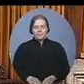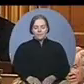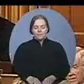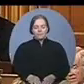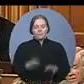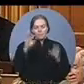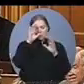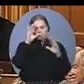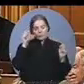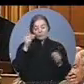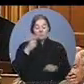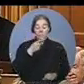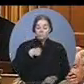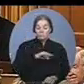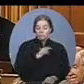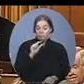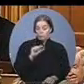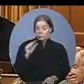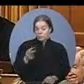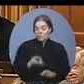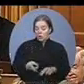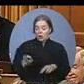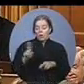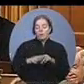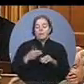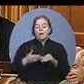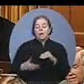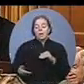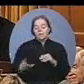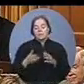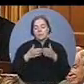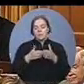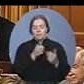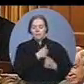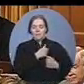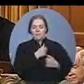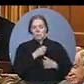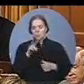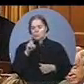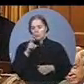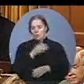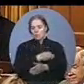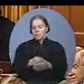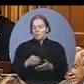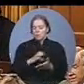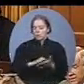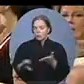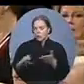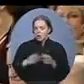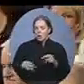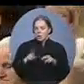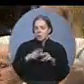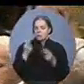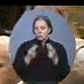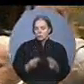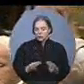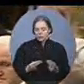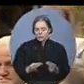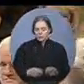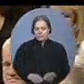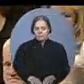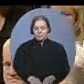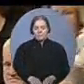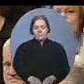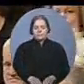is going to be increasing the budget for the Navy by almost $200 million in this year. That's up over the last year. It's up over the year before, but